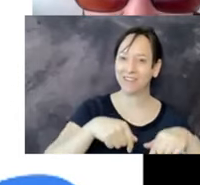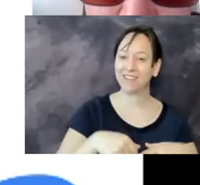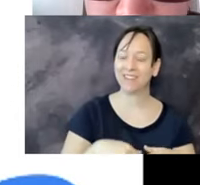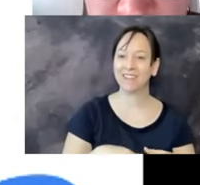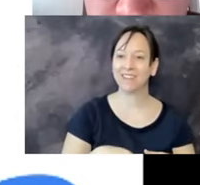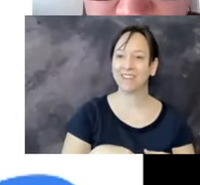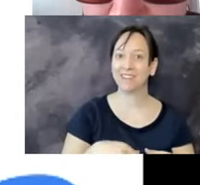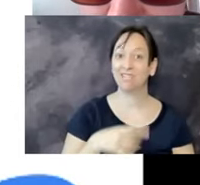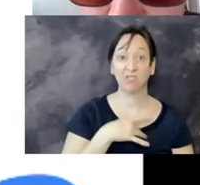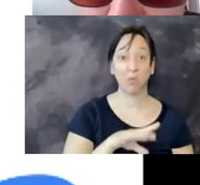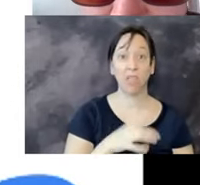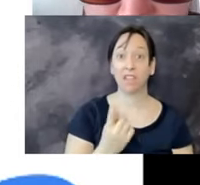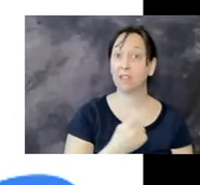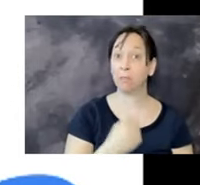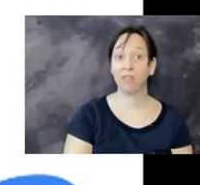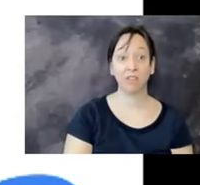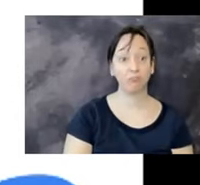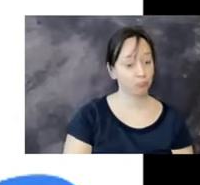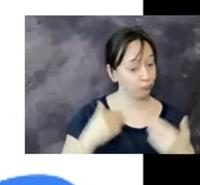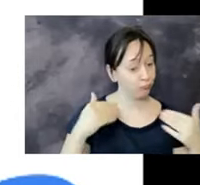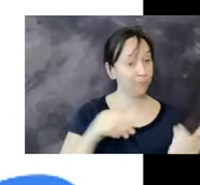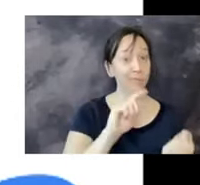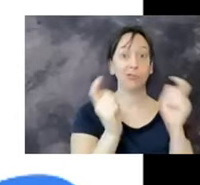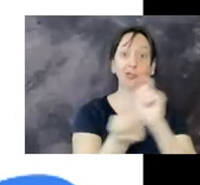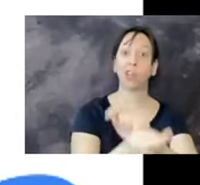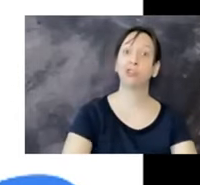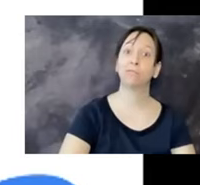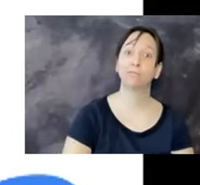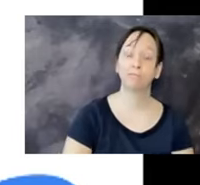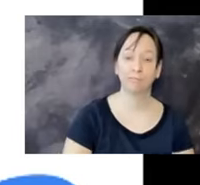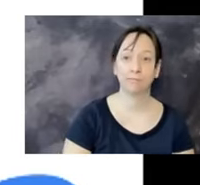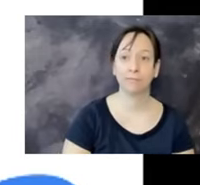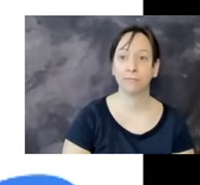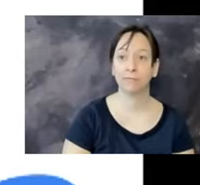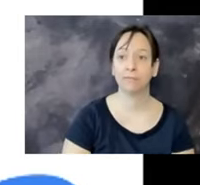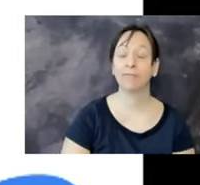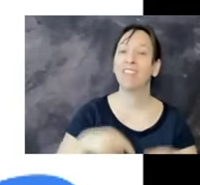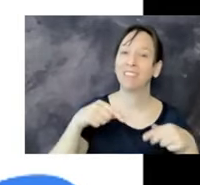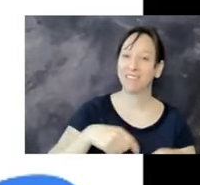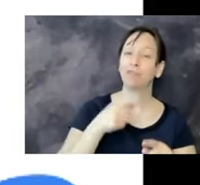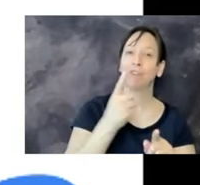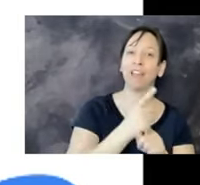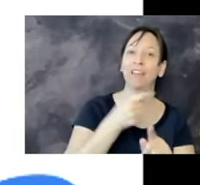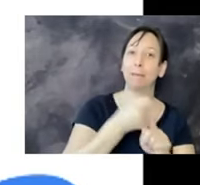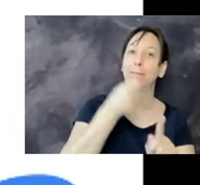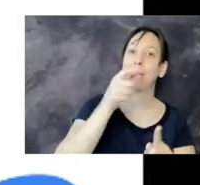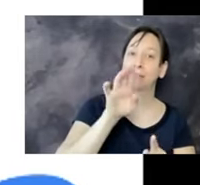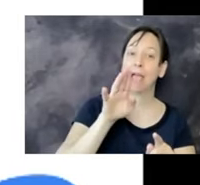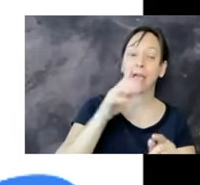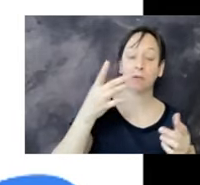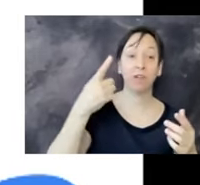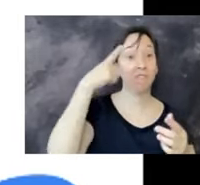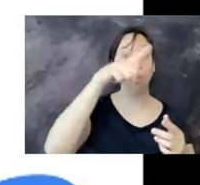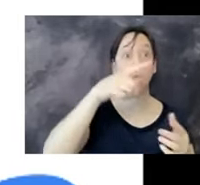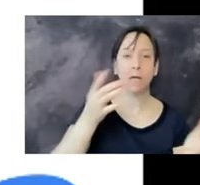don't like something, turn around changing it. That's why we made Impact Lab, because we wanted to make a change and make